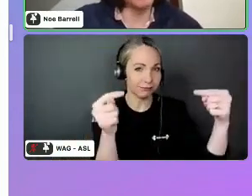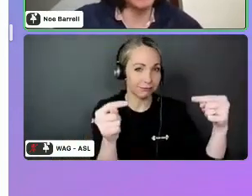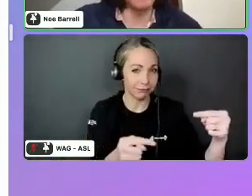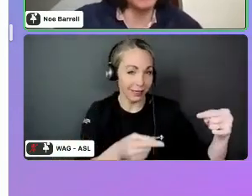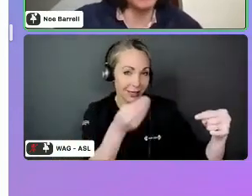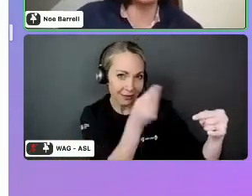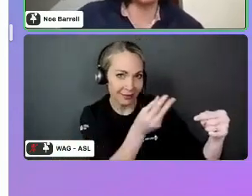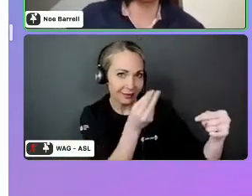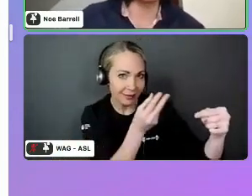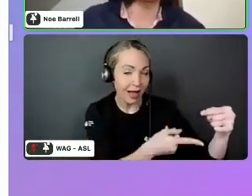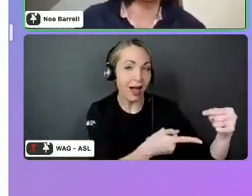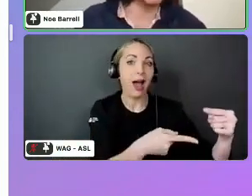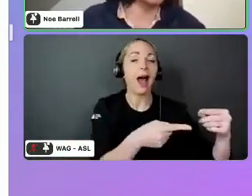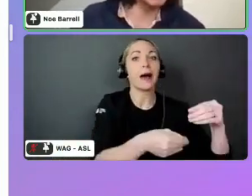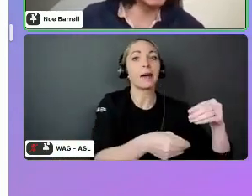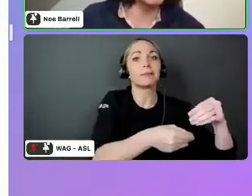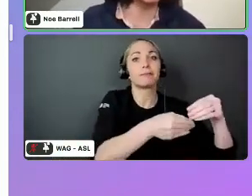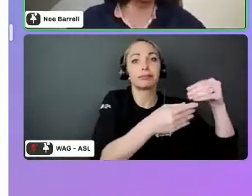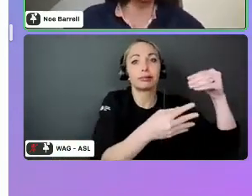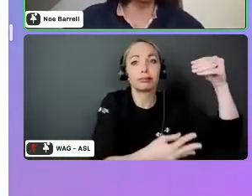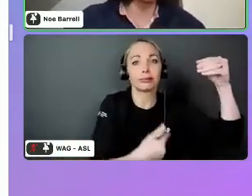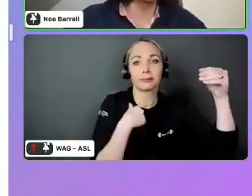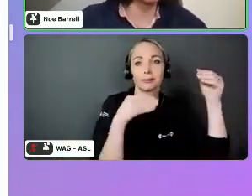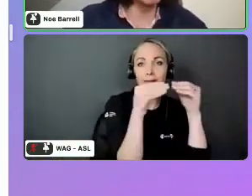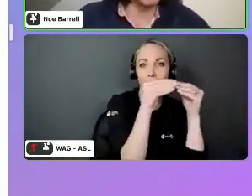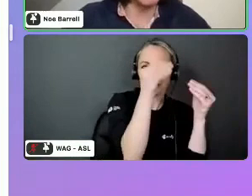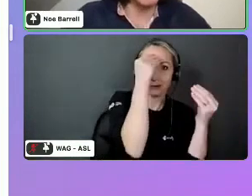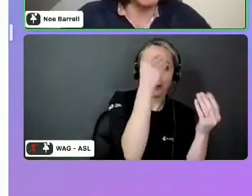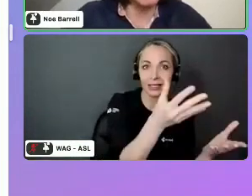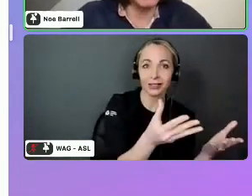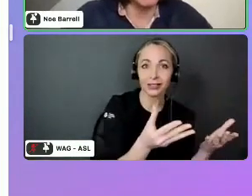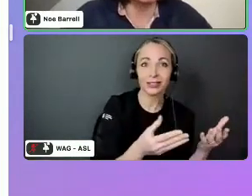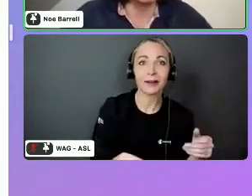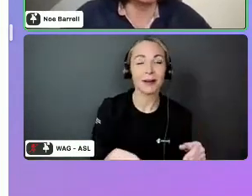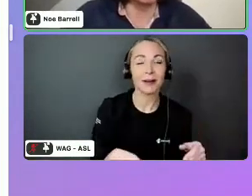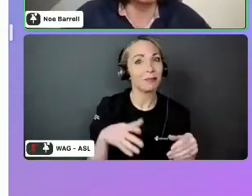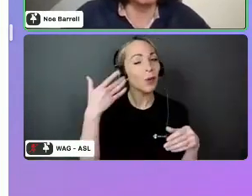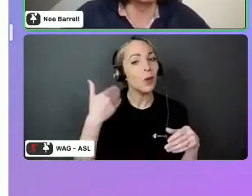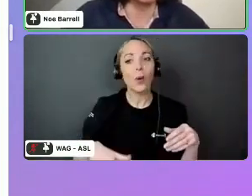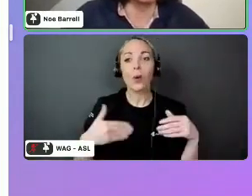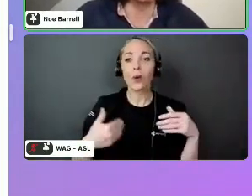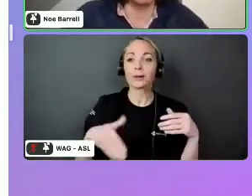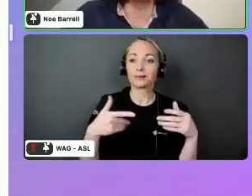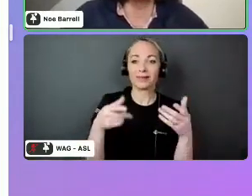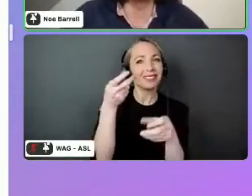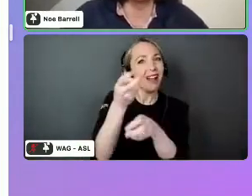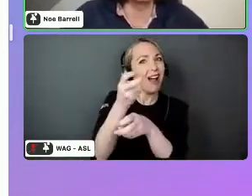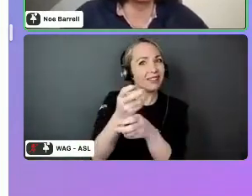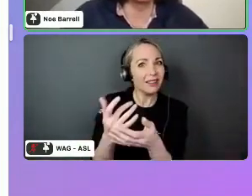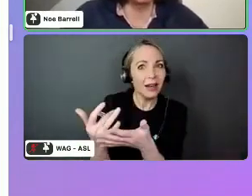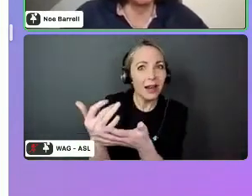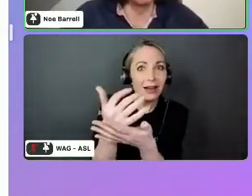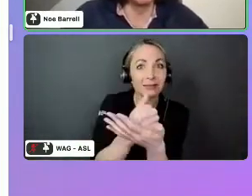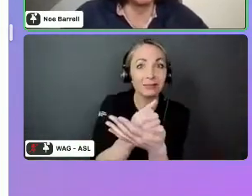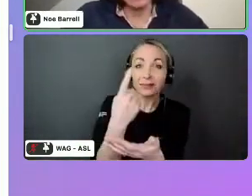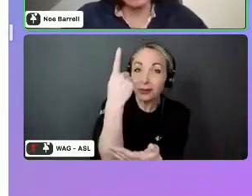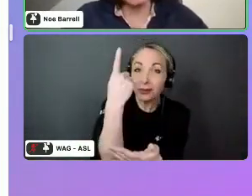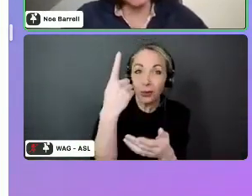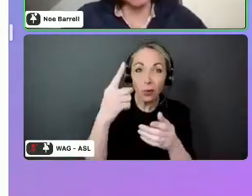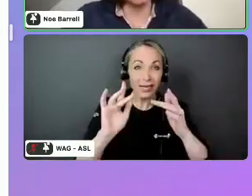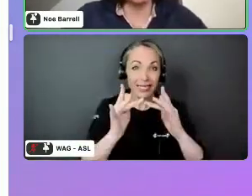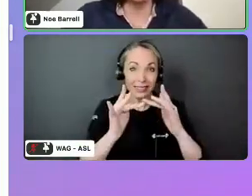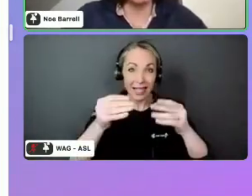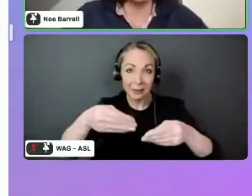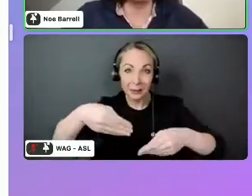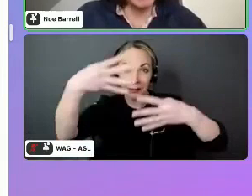how many objects can be on a page and how big pages can be. One screen can take up to 30 minutes for one of our experts to label manually. And